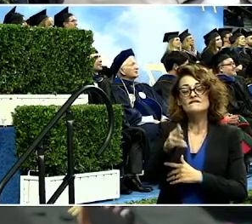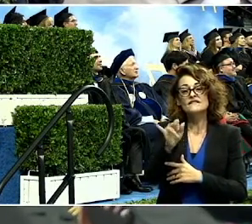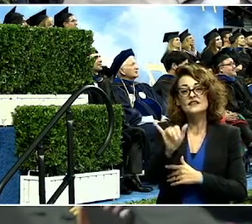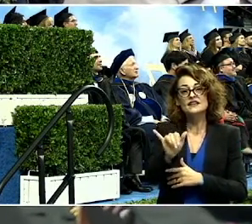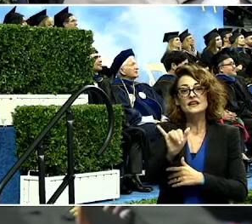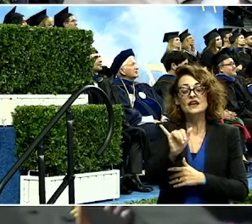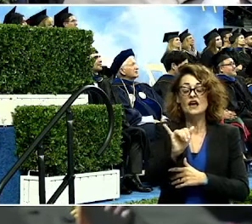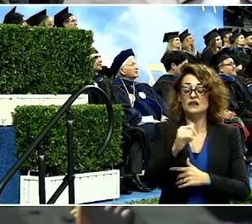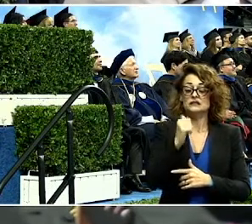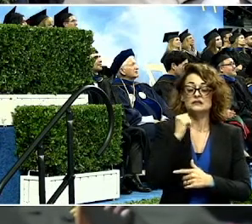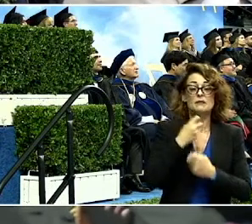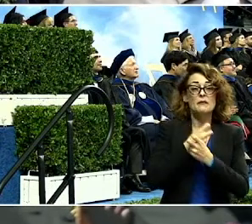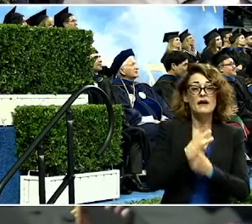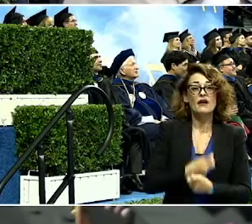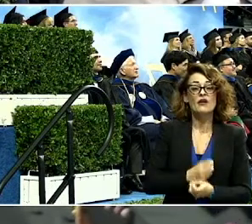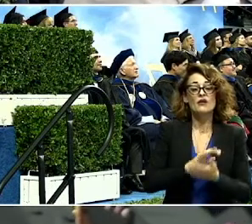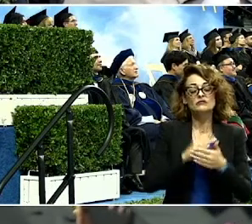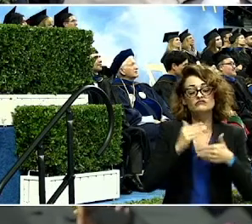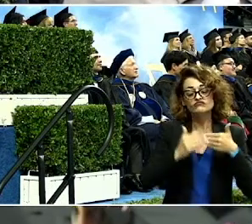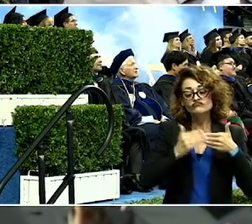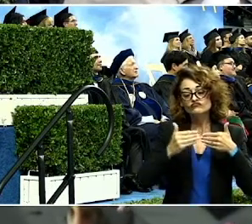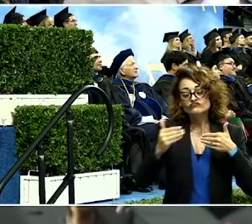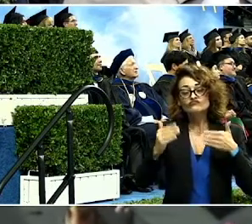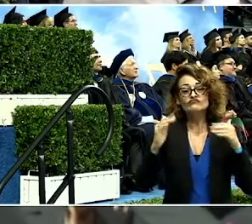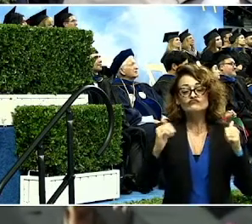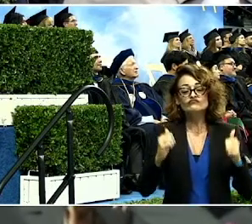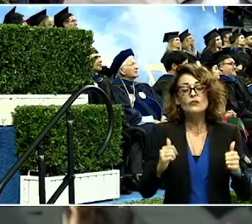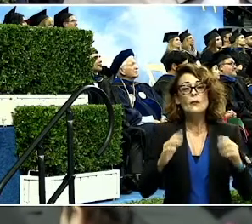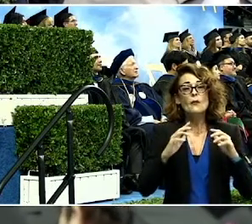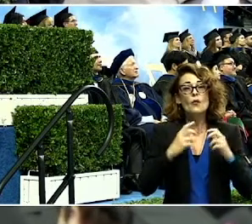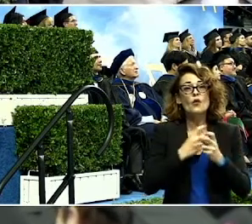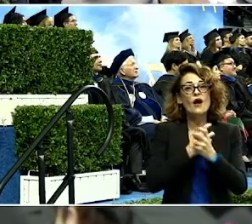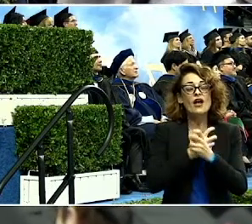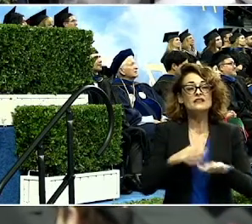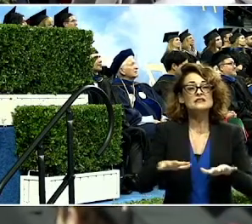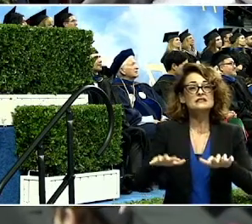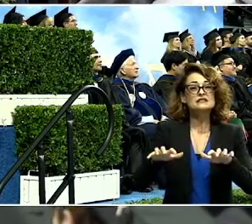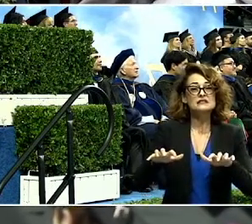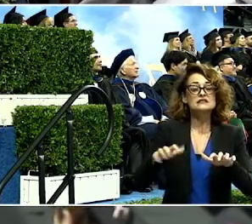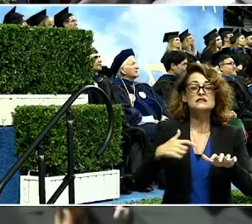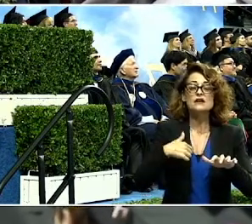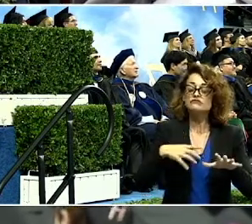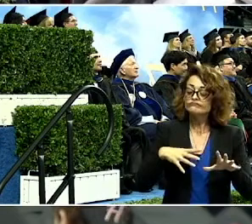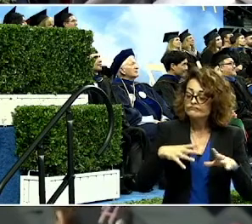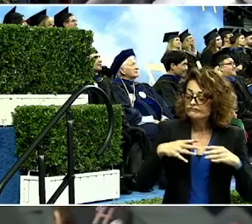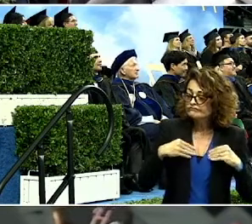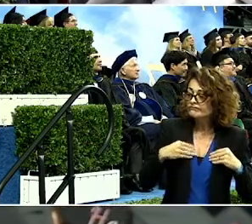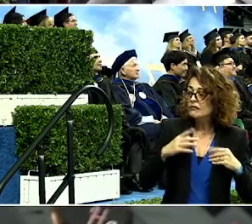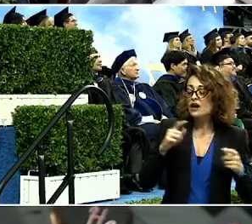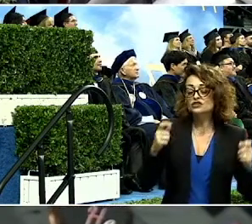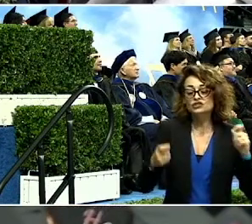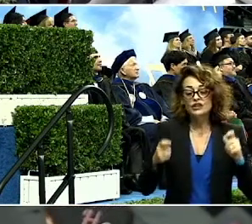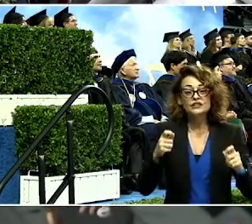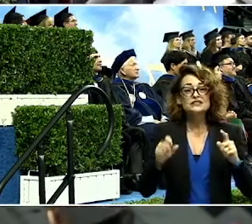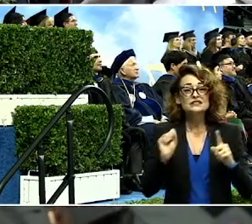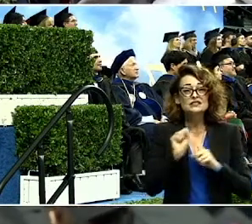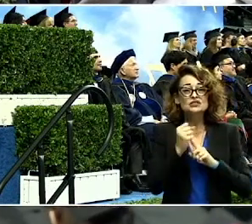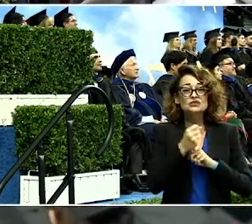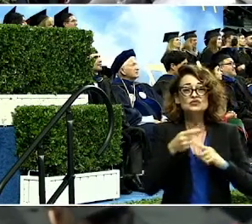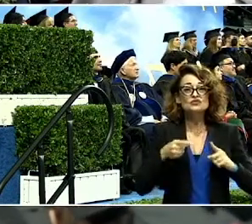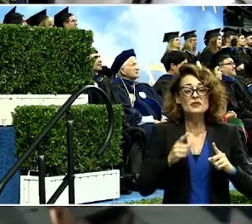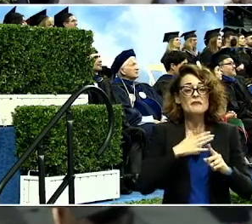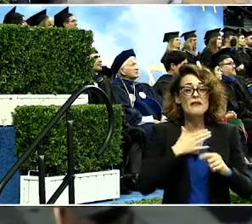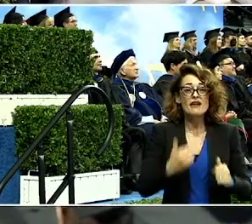complete paralysis over time. I was forced to adapt to my constantly changing circumstances throughout my life. But